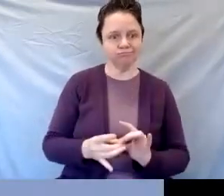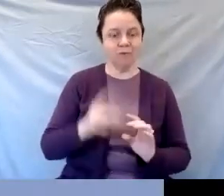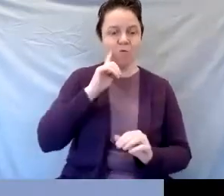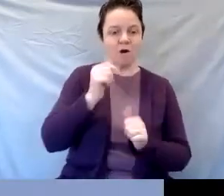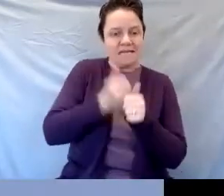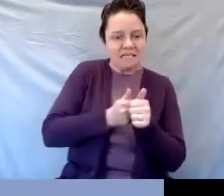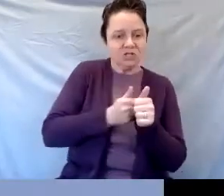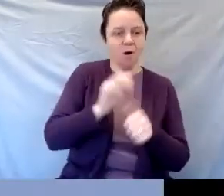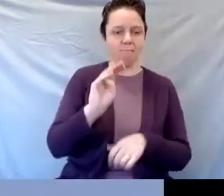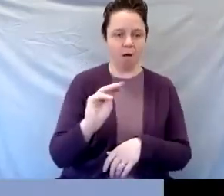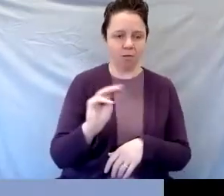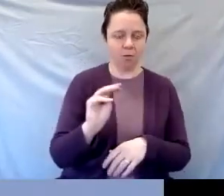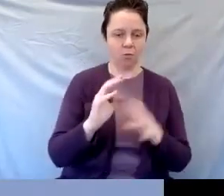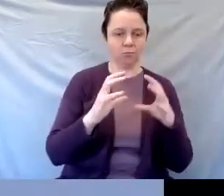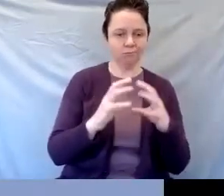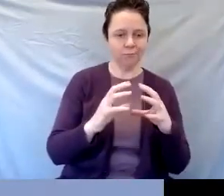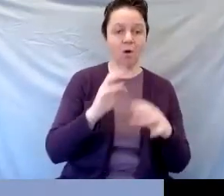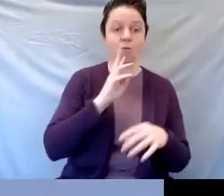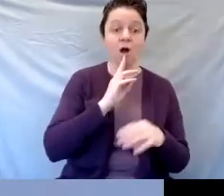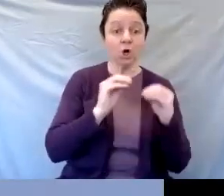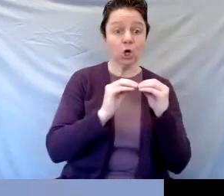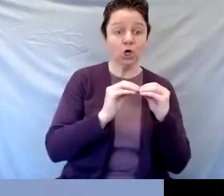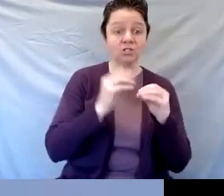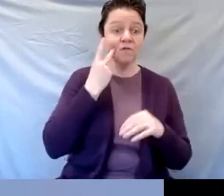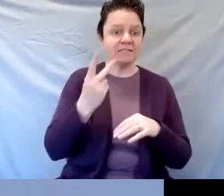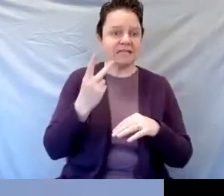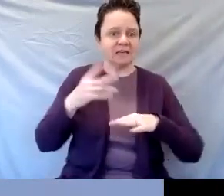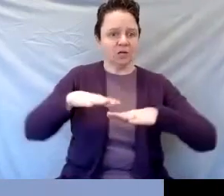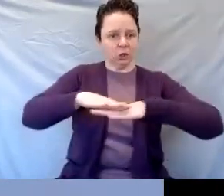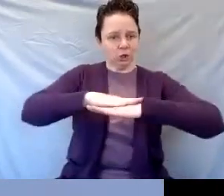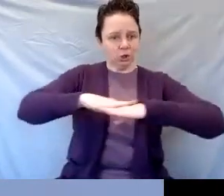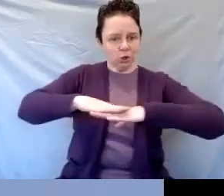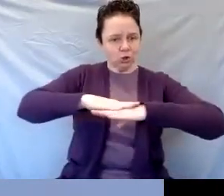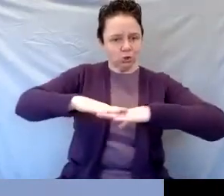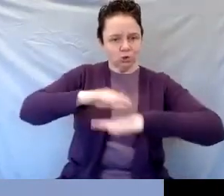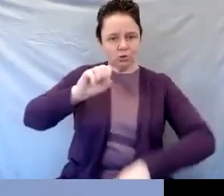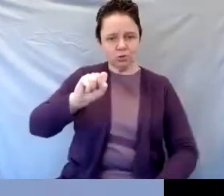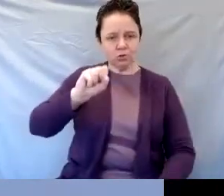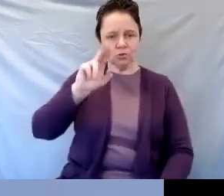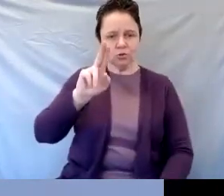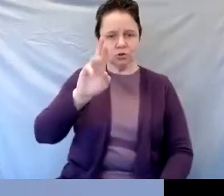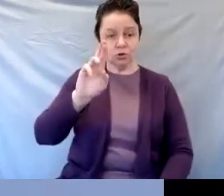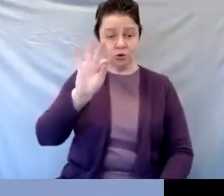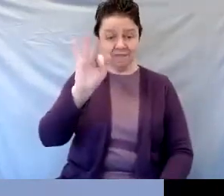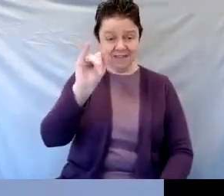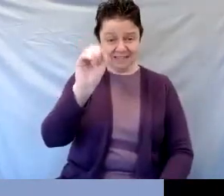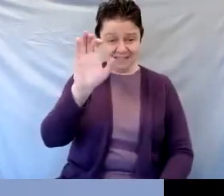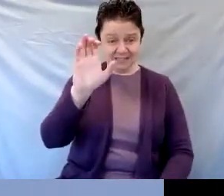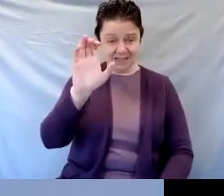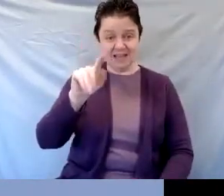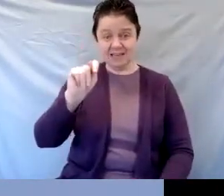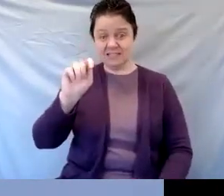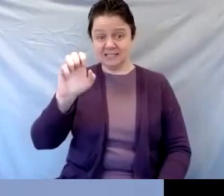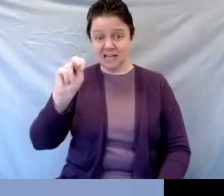causes surface tension. So you've seen surface tension in action before. If you have a surface, a bug is moving across it, right? It's just kind of